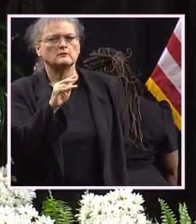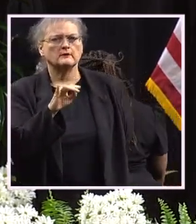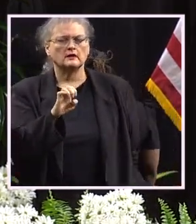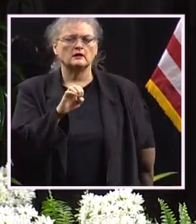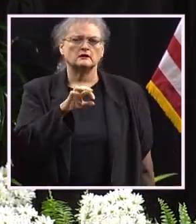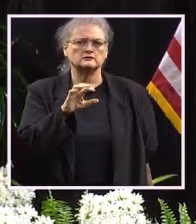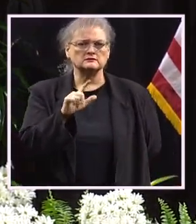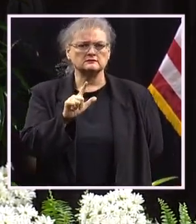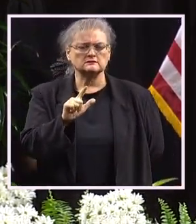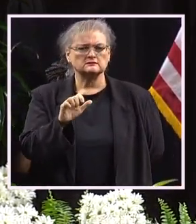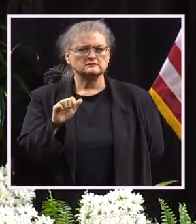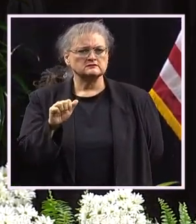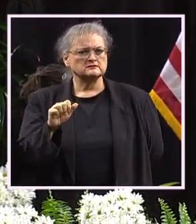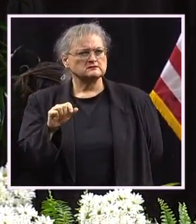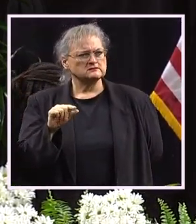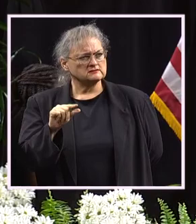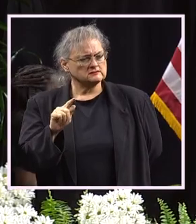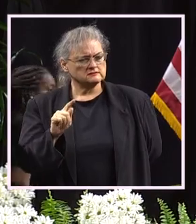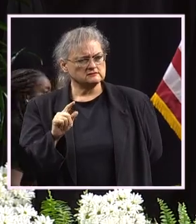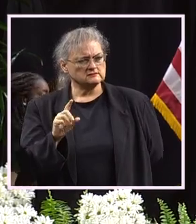MBA.